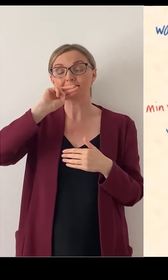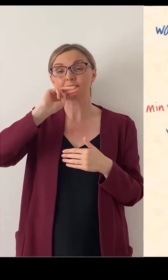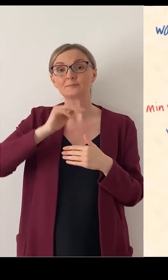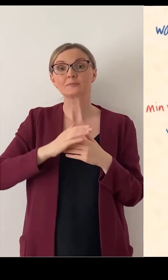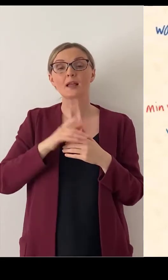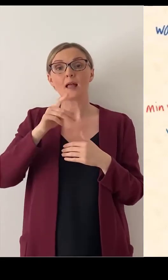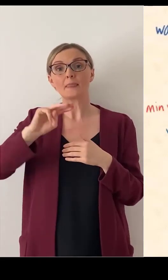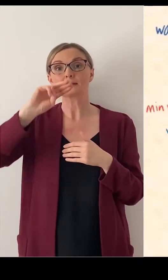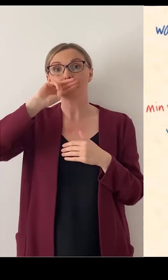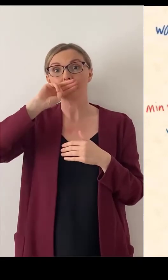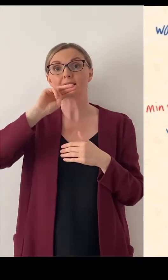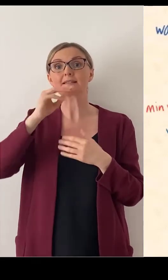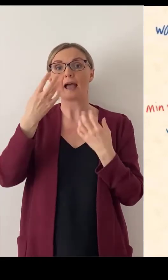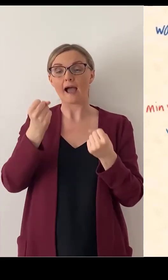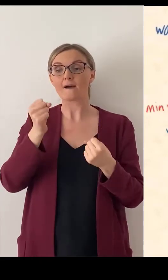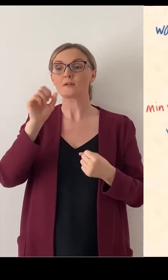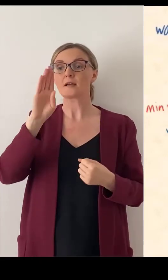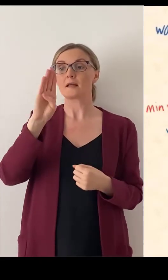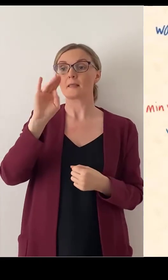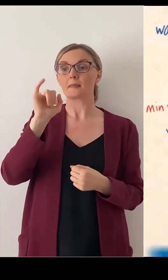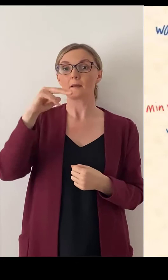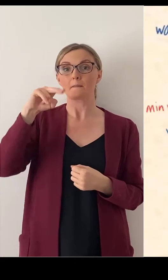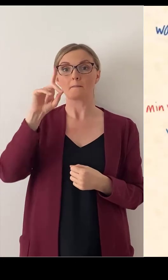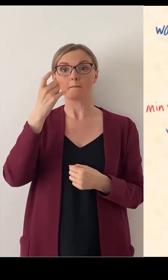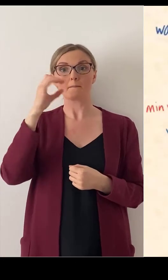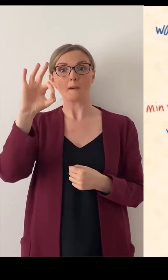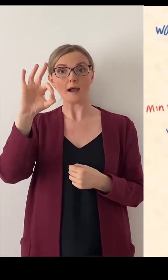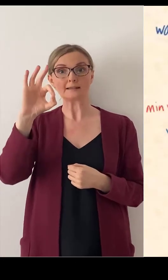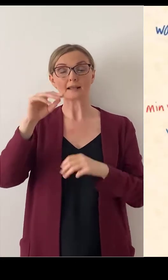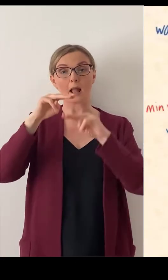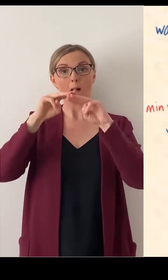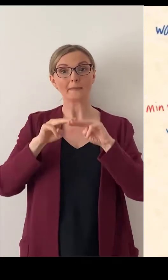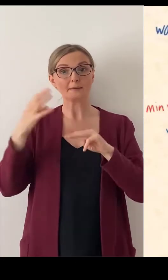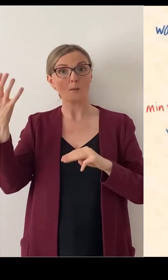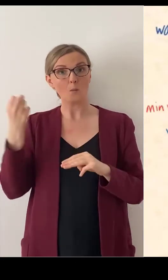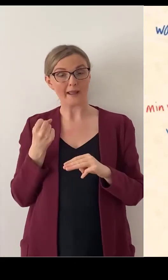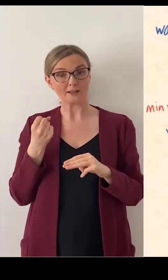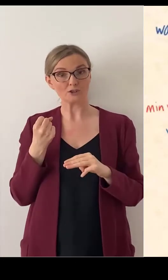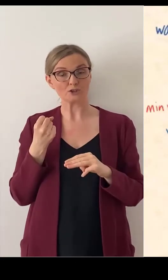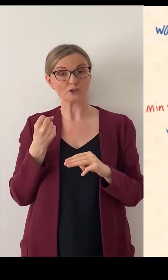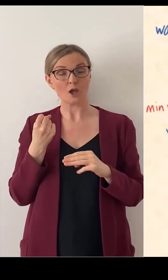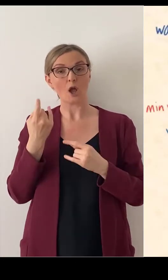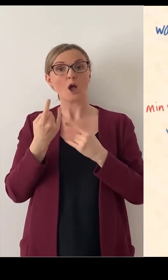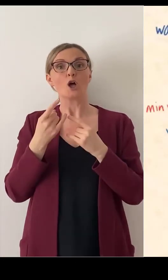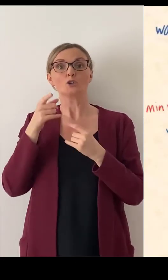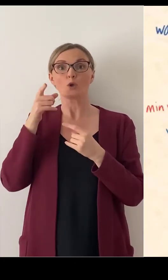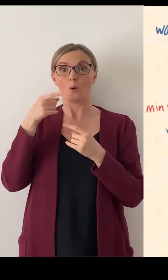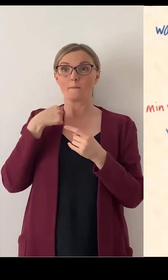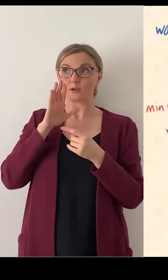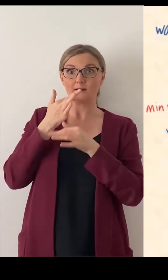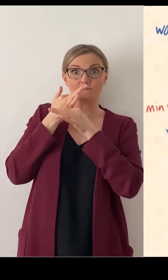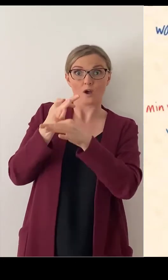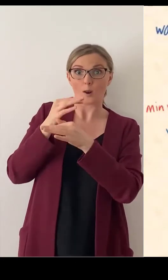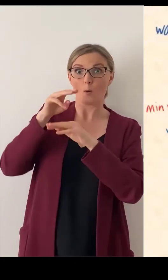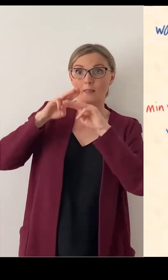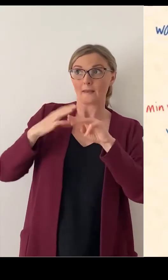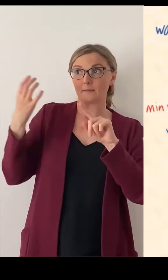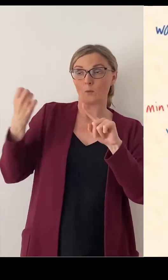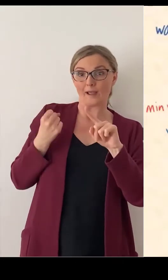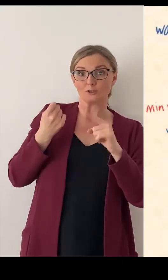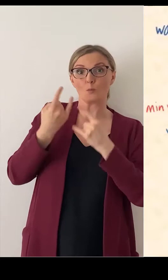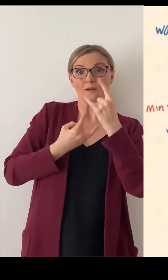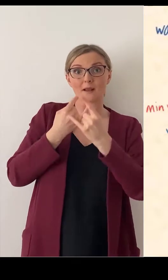a binding minimum wage, is going to lead the firms to fire some of